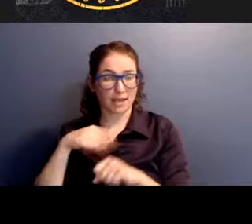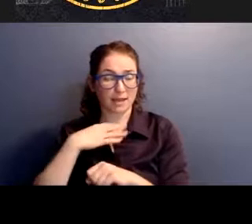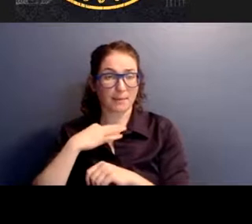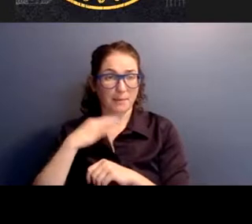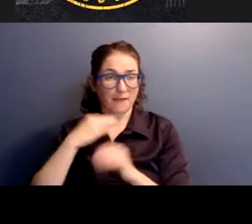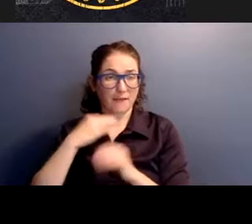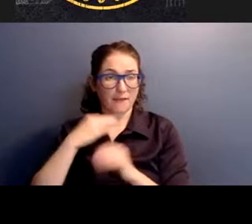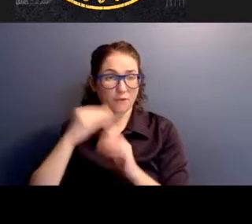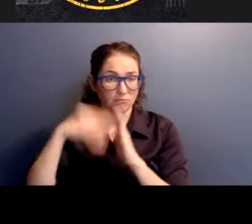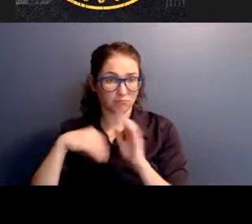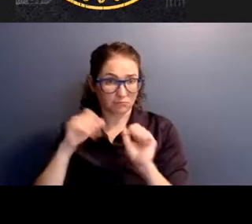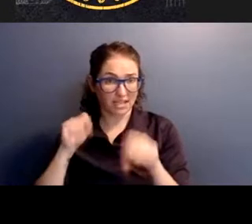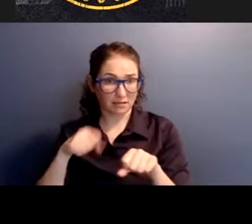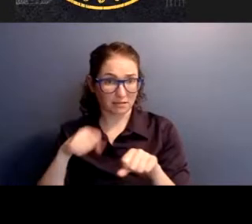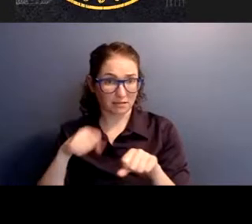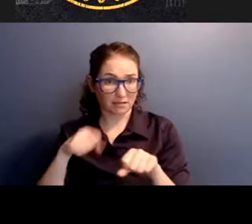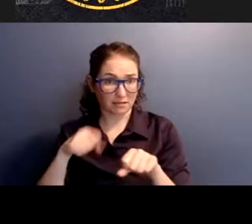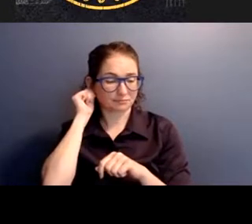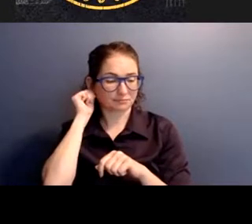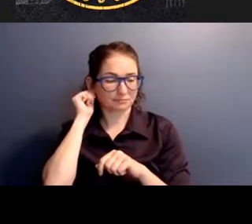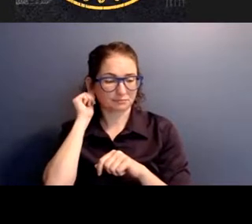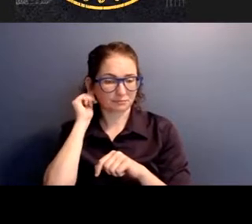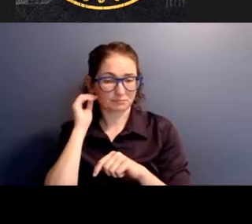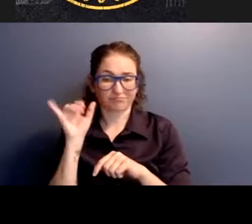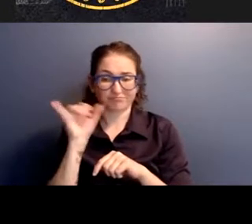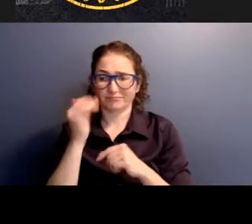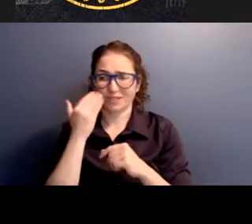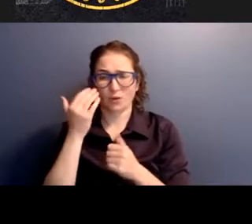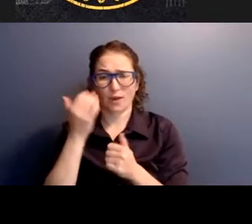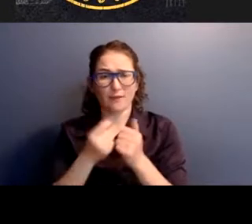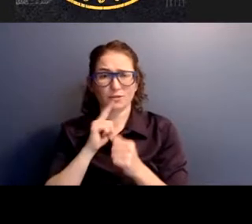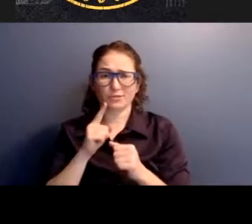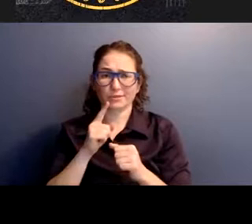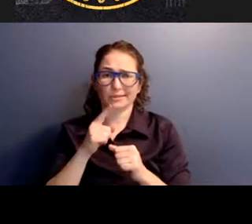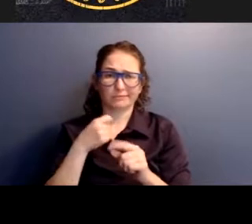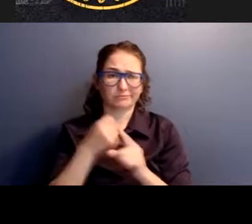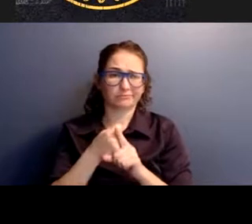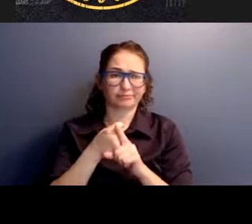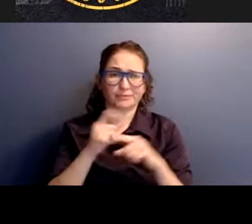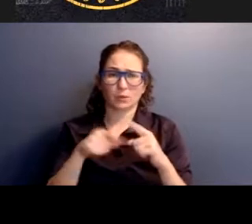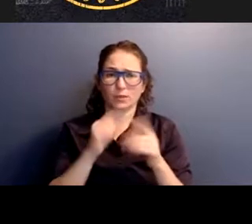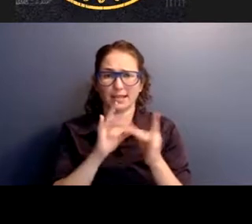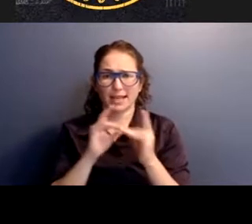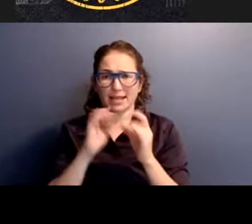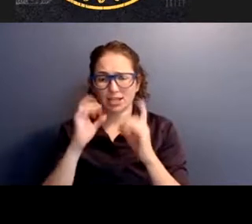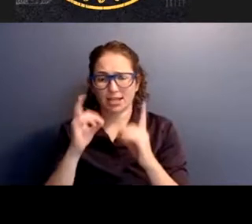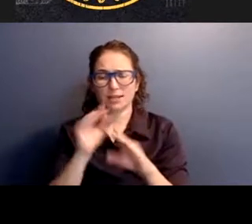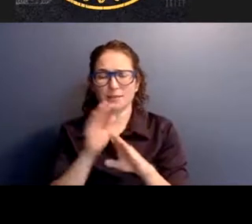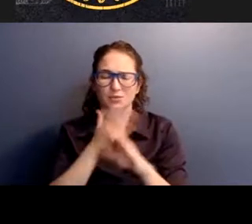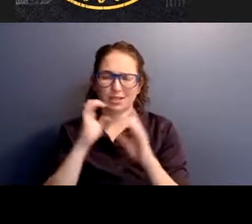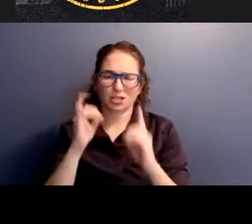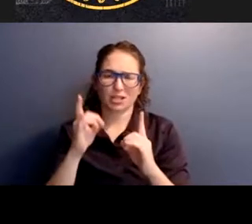for, right? And so say, you know, everybody's taking a hit in this pandemic when it comes to education and music